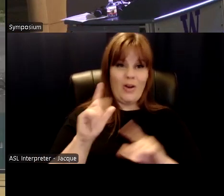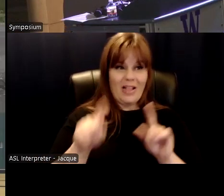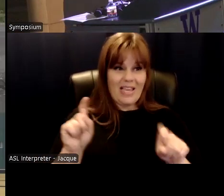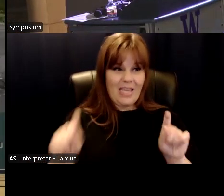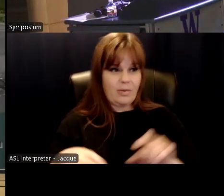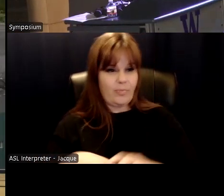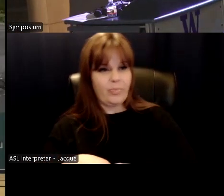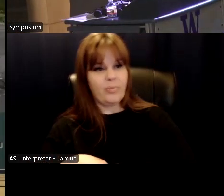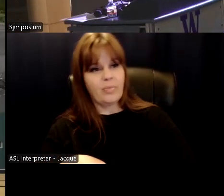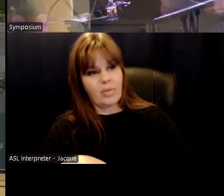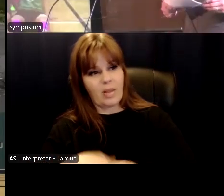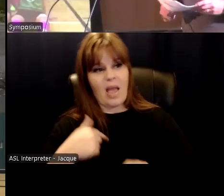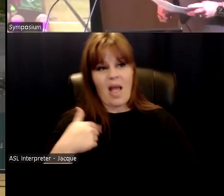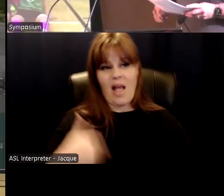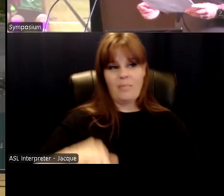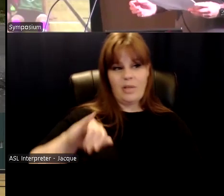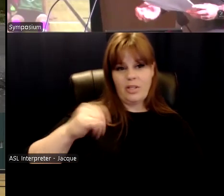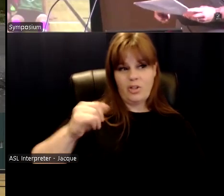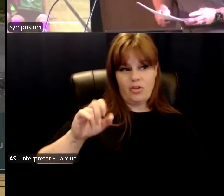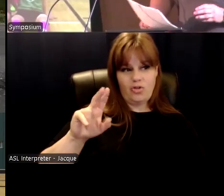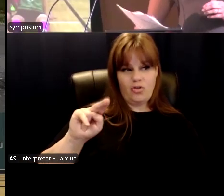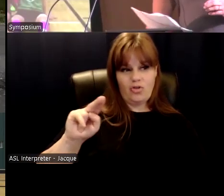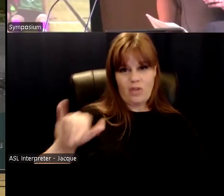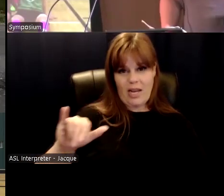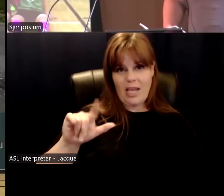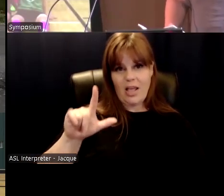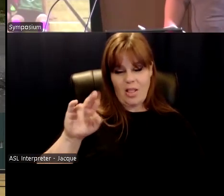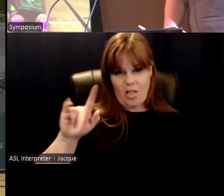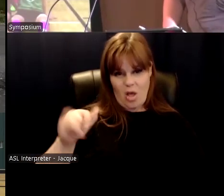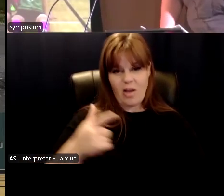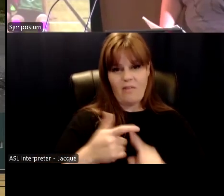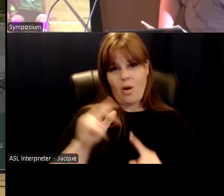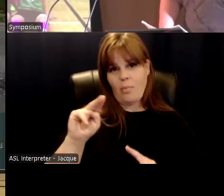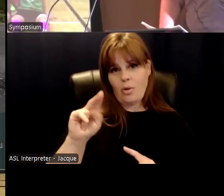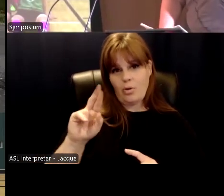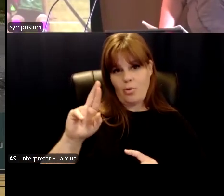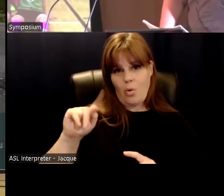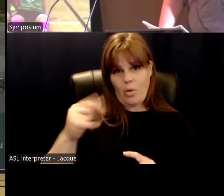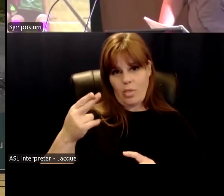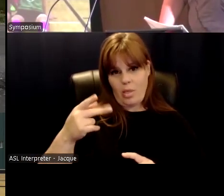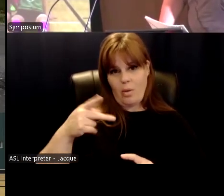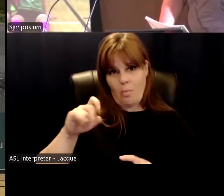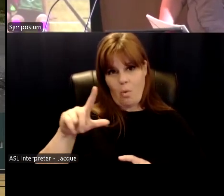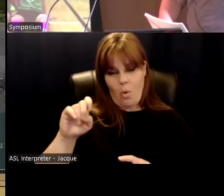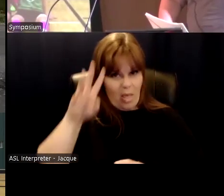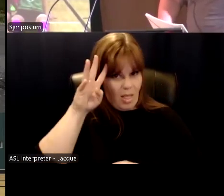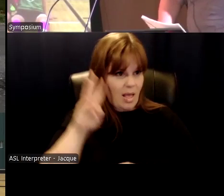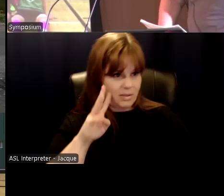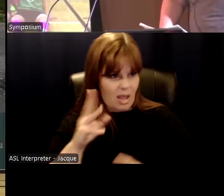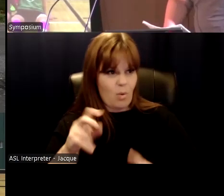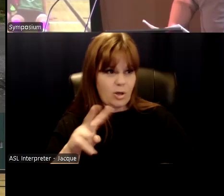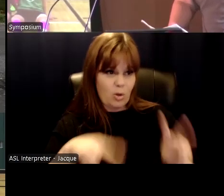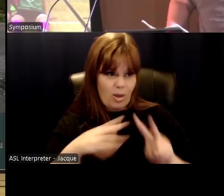So I'm Jenny Long. I'm from North Pole, Alaska, and I want to start by taking a look at my life